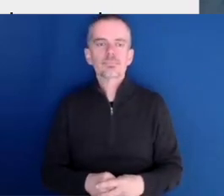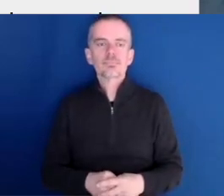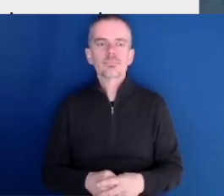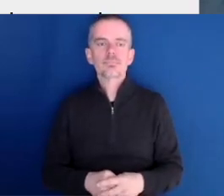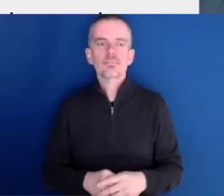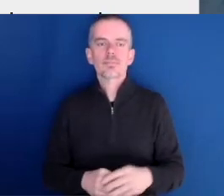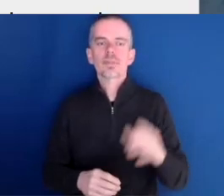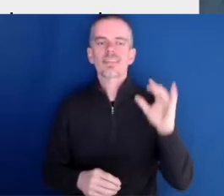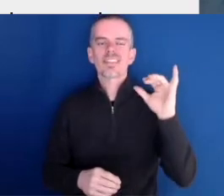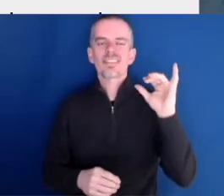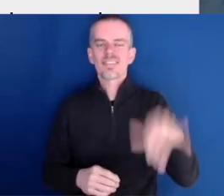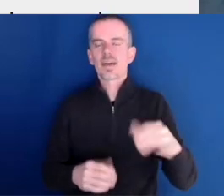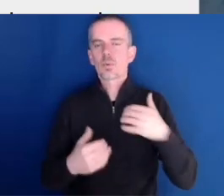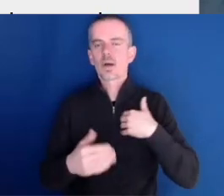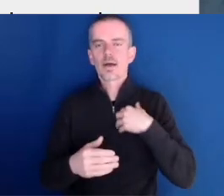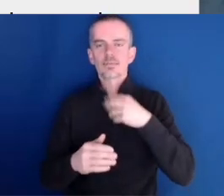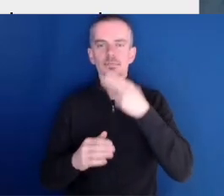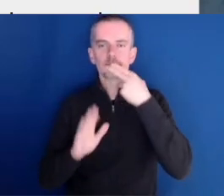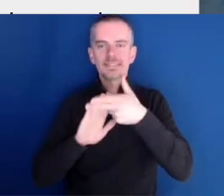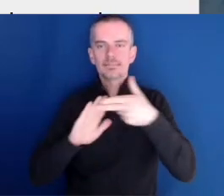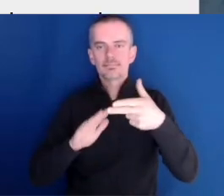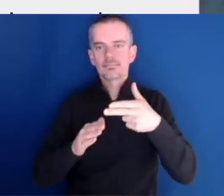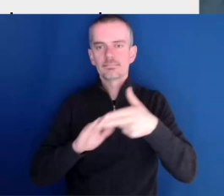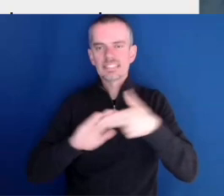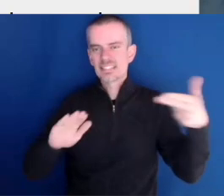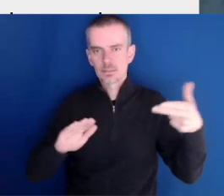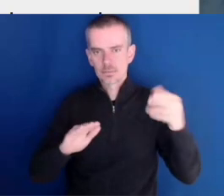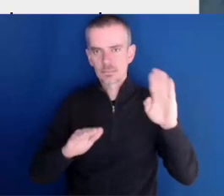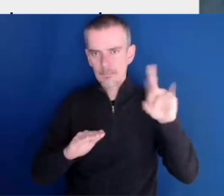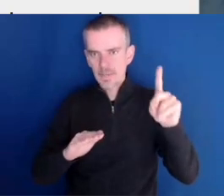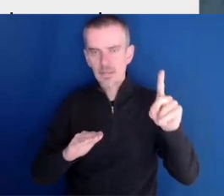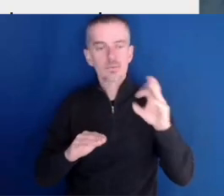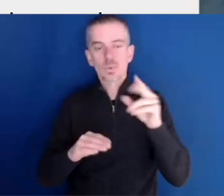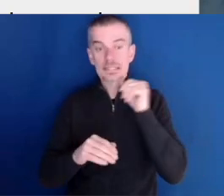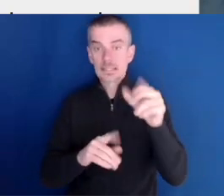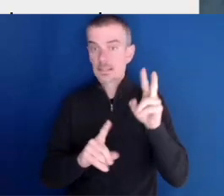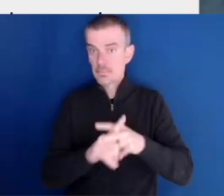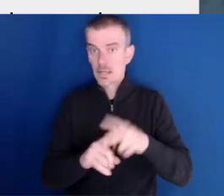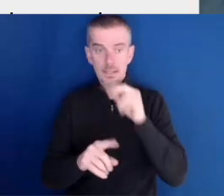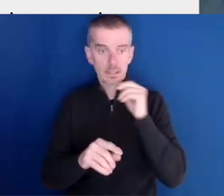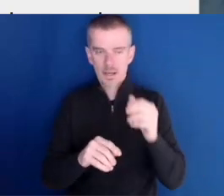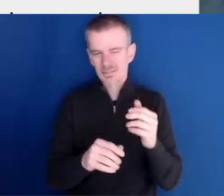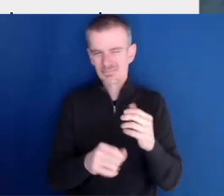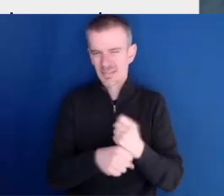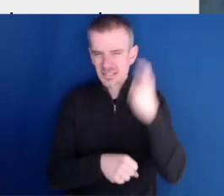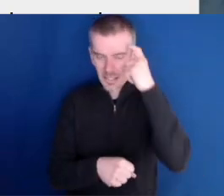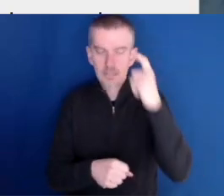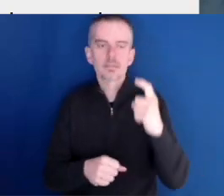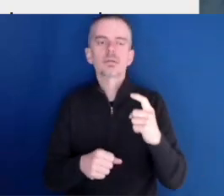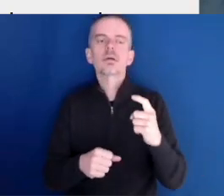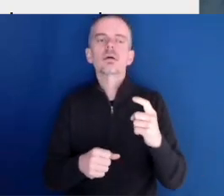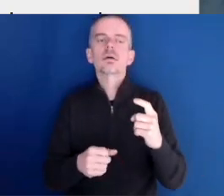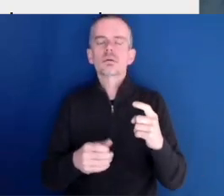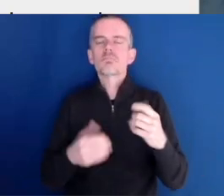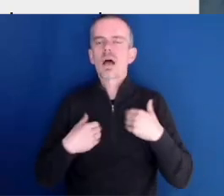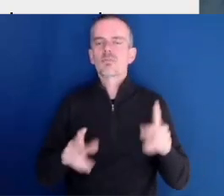to include sealed bids, and when those do not apply or are impracticable, we're going to go with proposals.